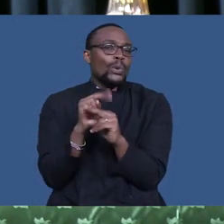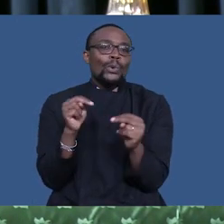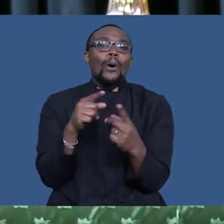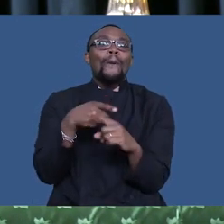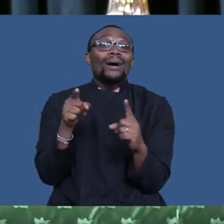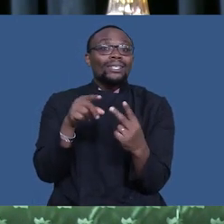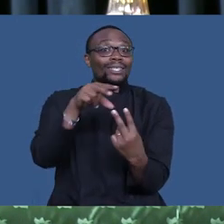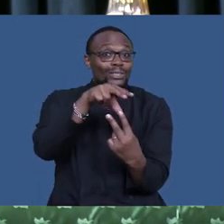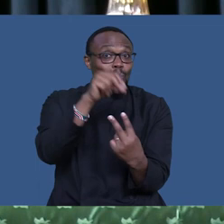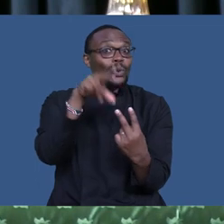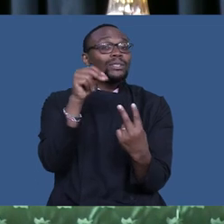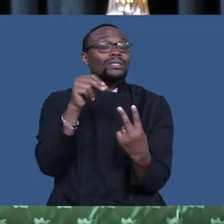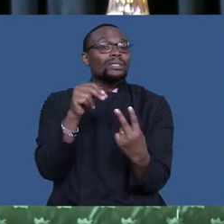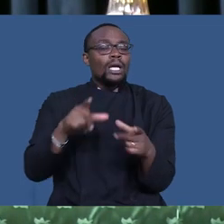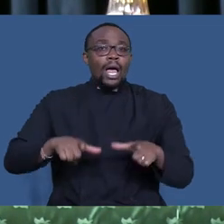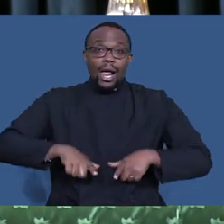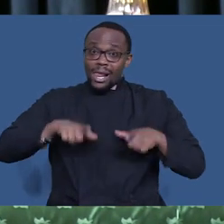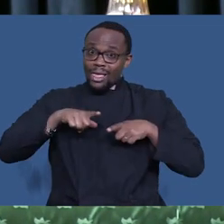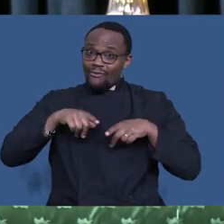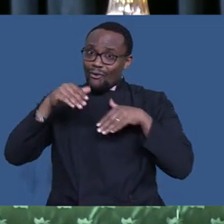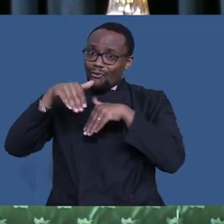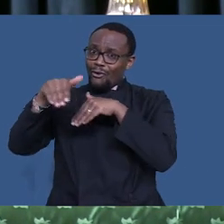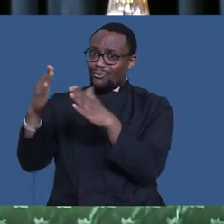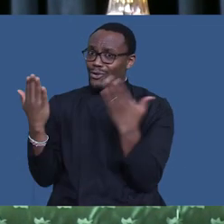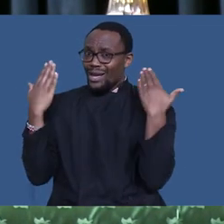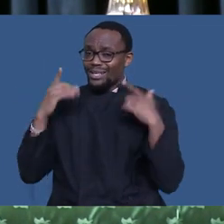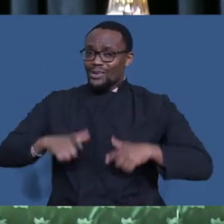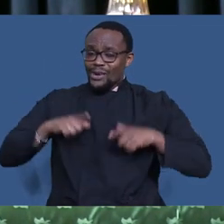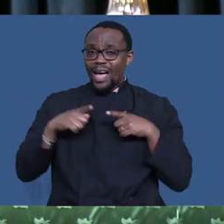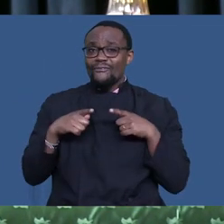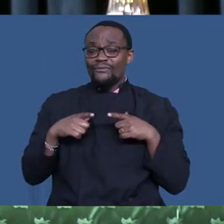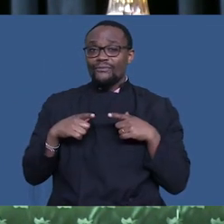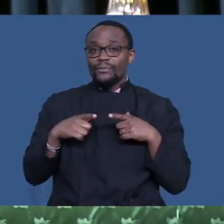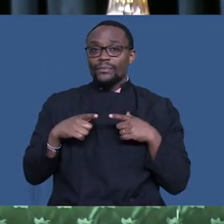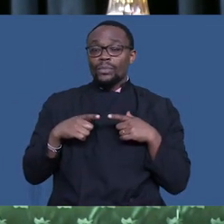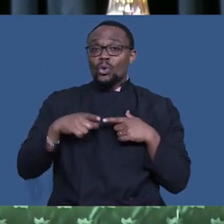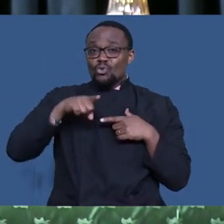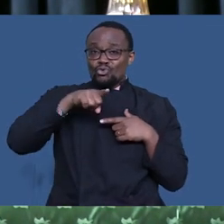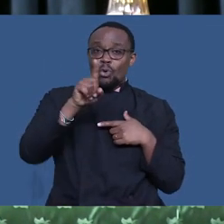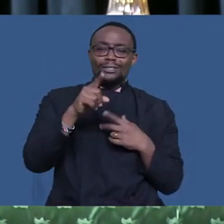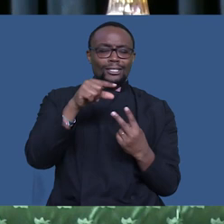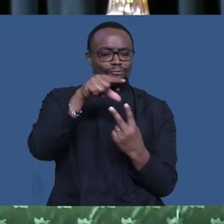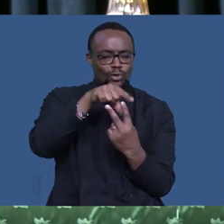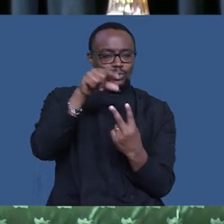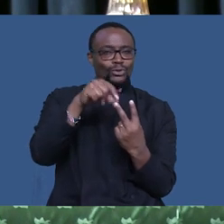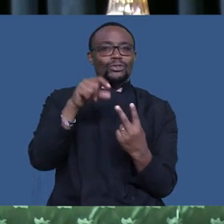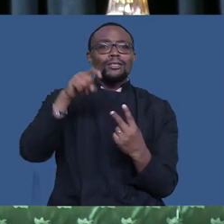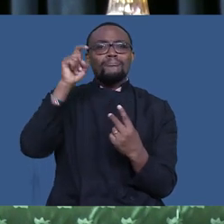You know, friends, living in the light of eternity will affect the choices you